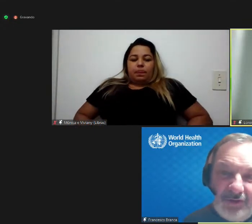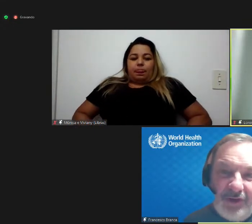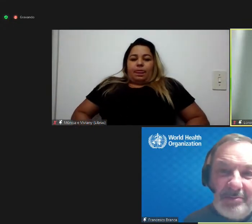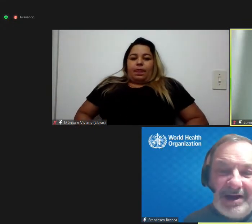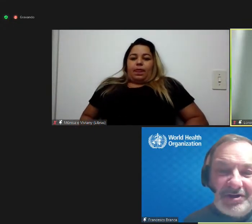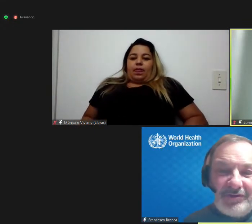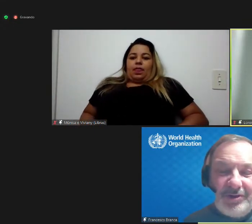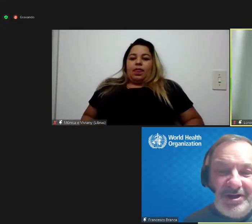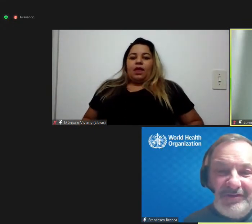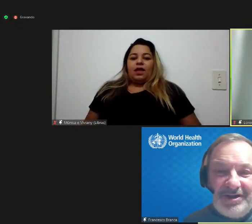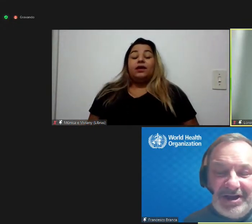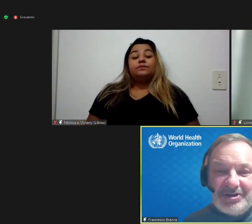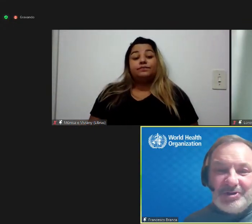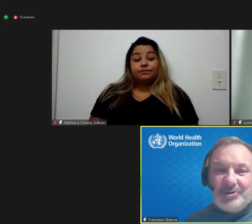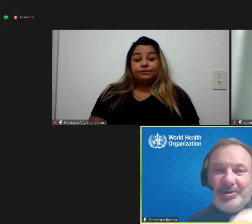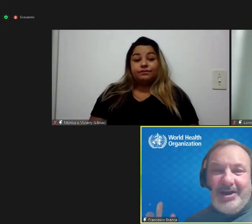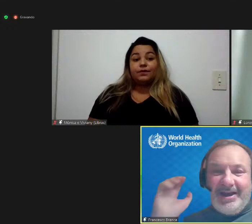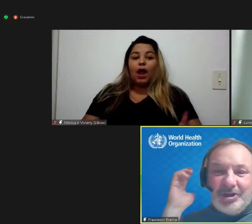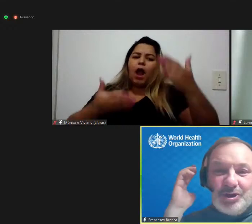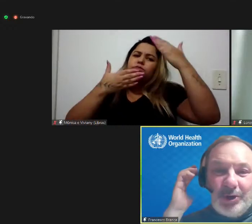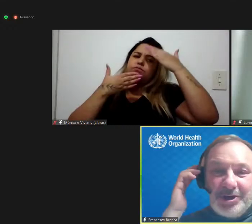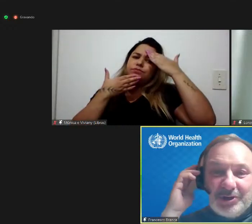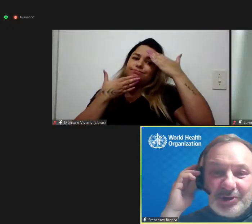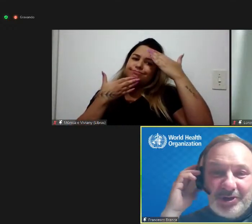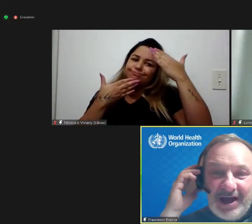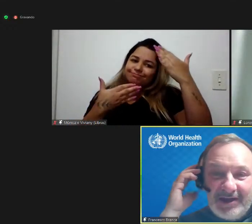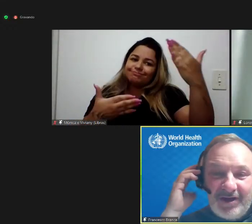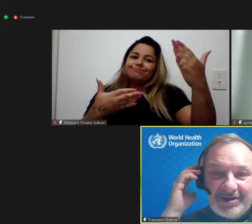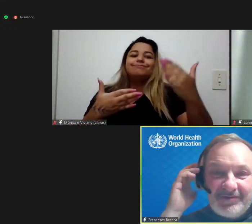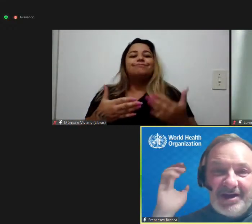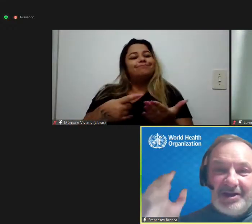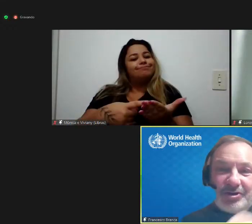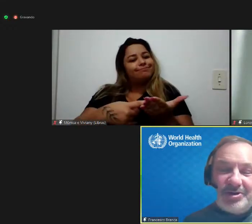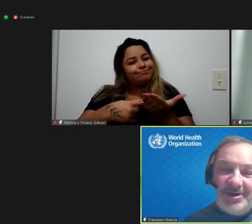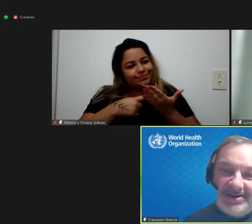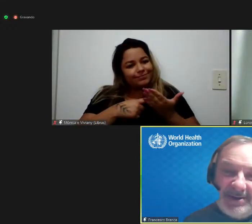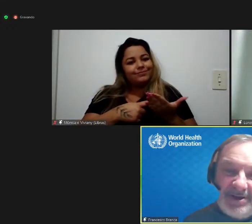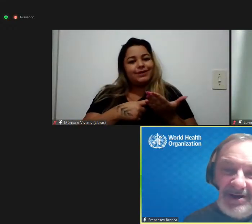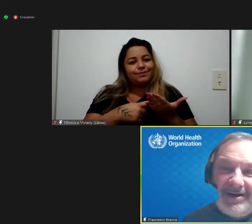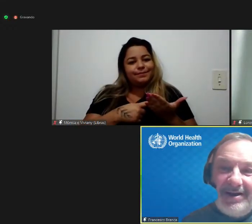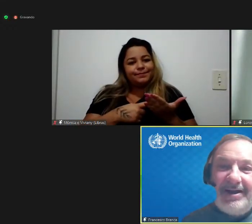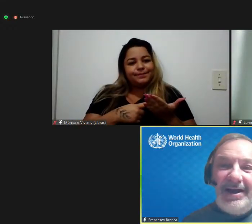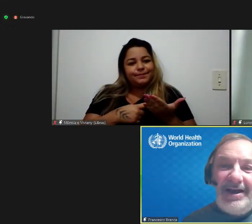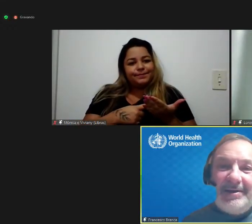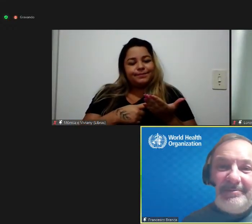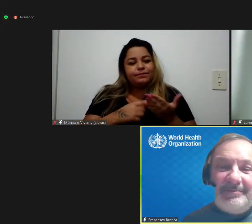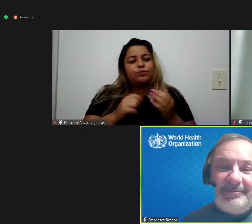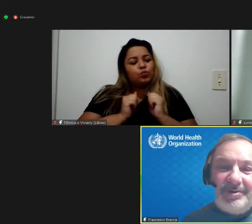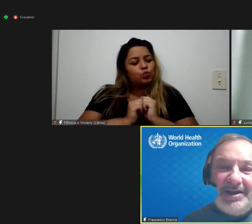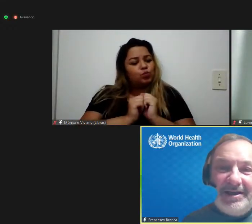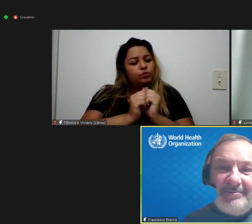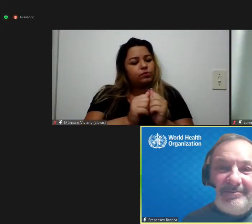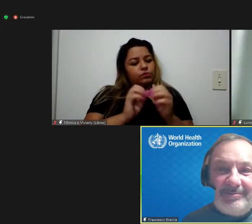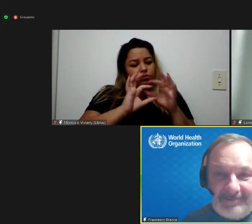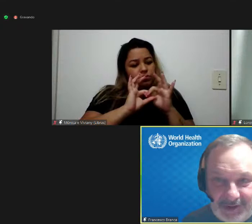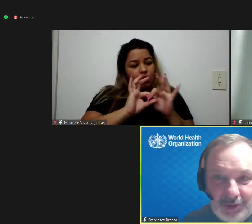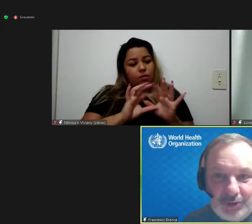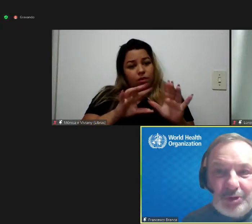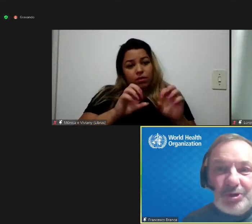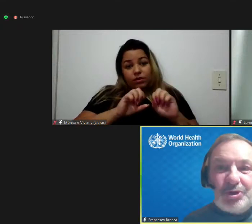Well, thank you very much for the invitation to join you today in this very interesting seminar.